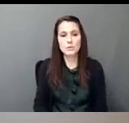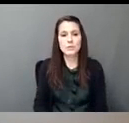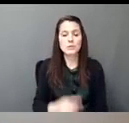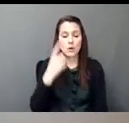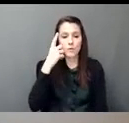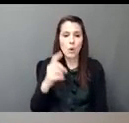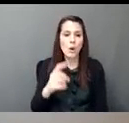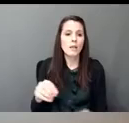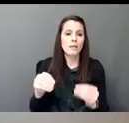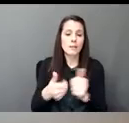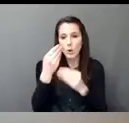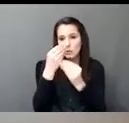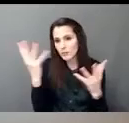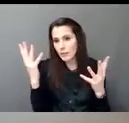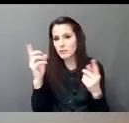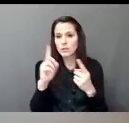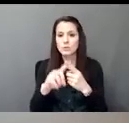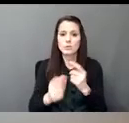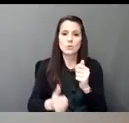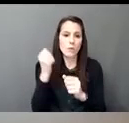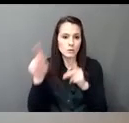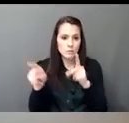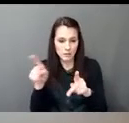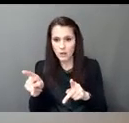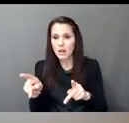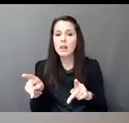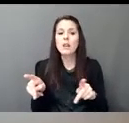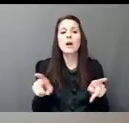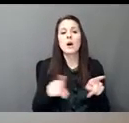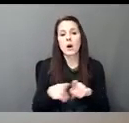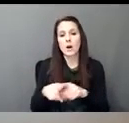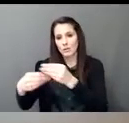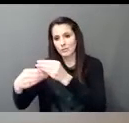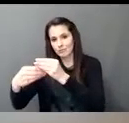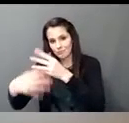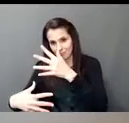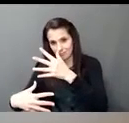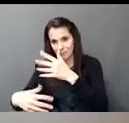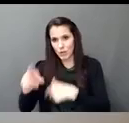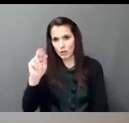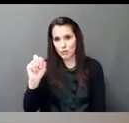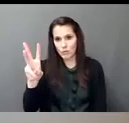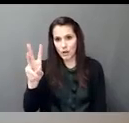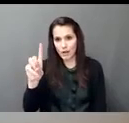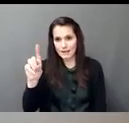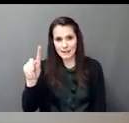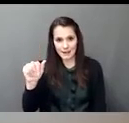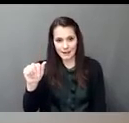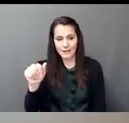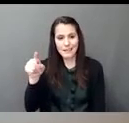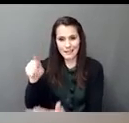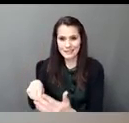that you can to the most people, also provide the raw data. In this case, it's an Excel